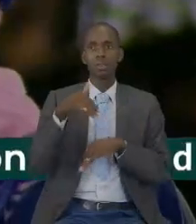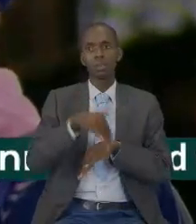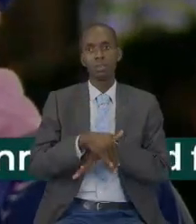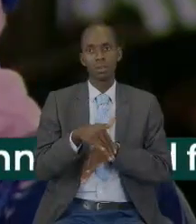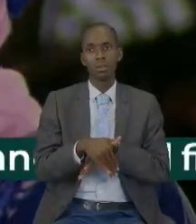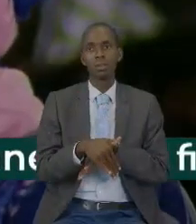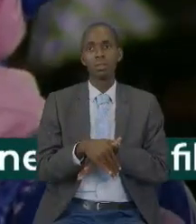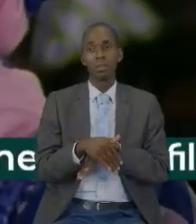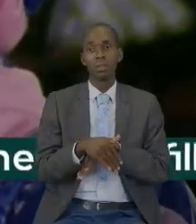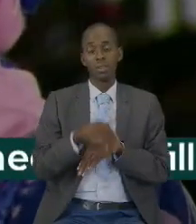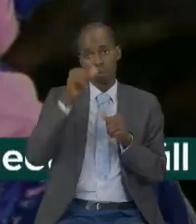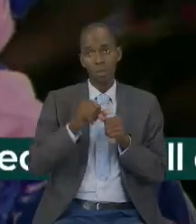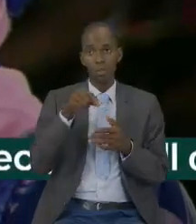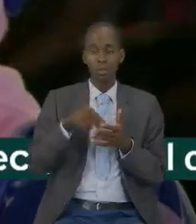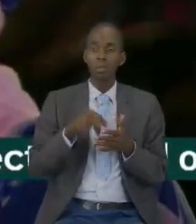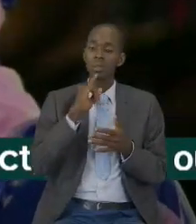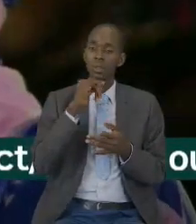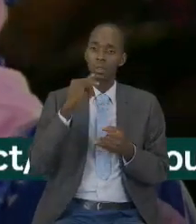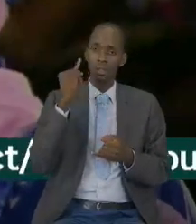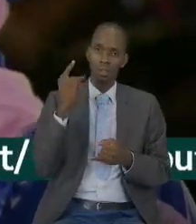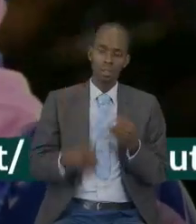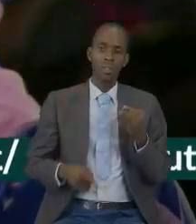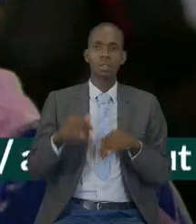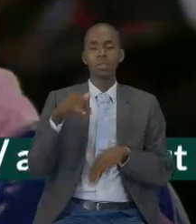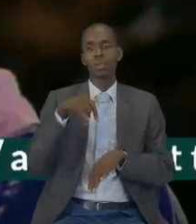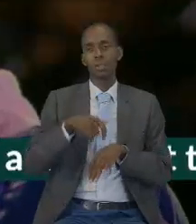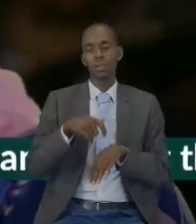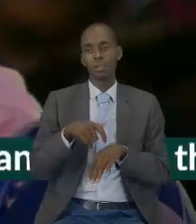take. Quickly. Quickly.